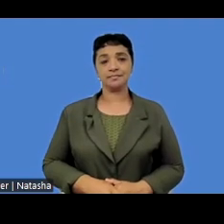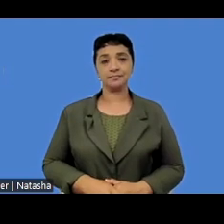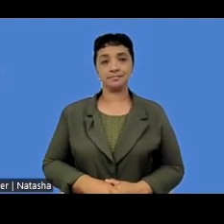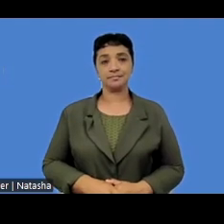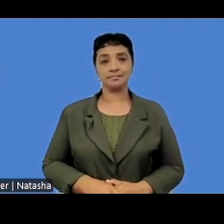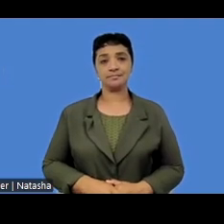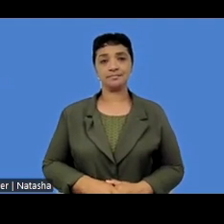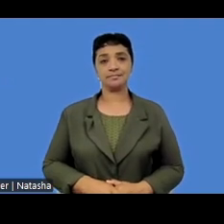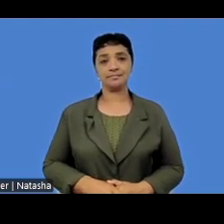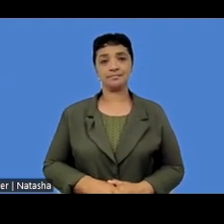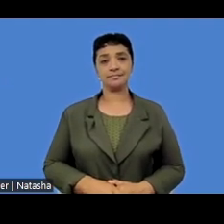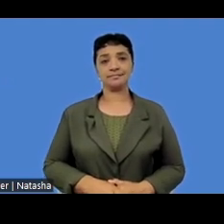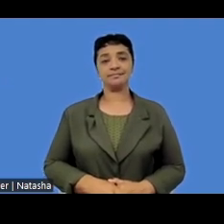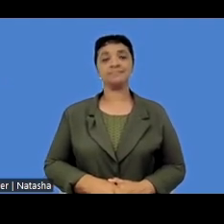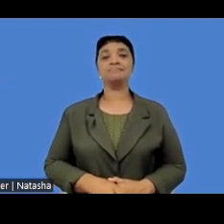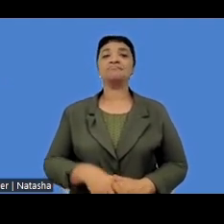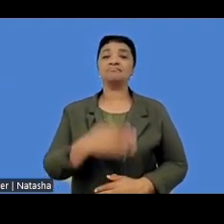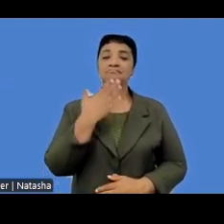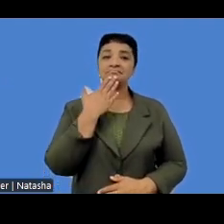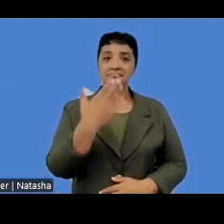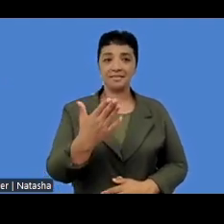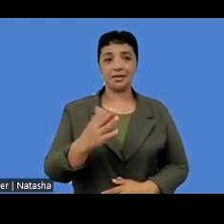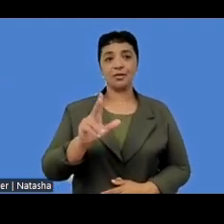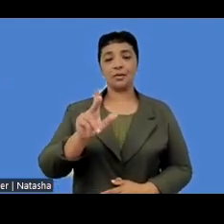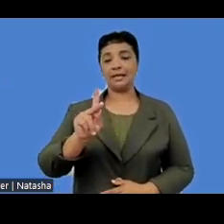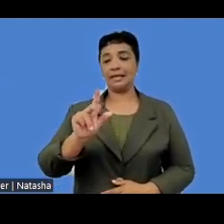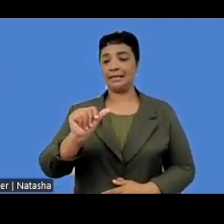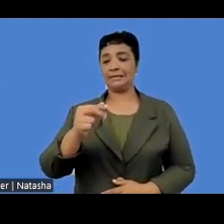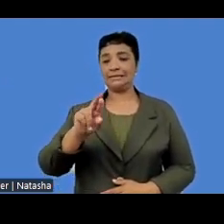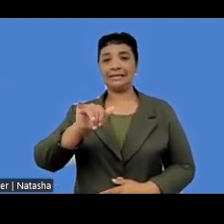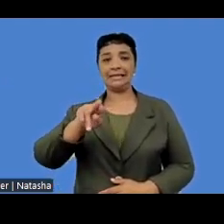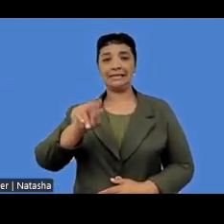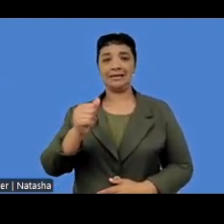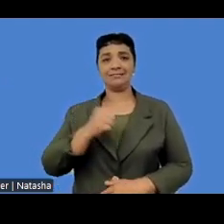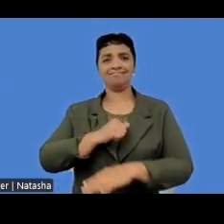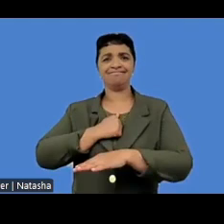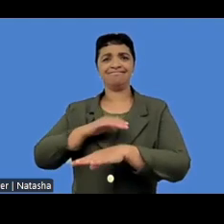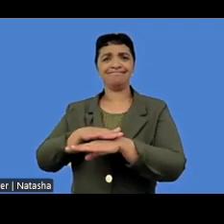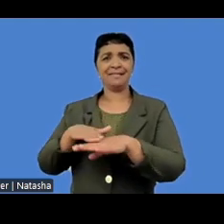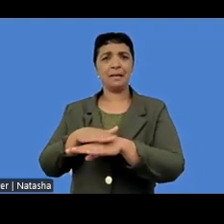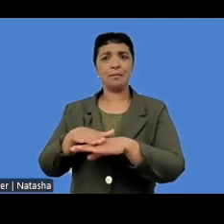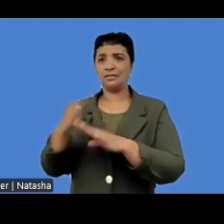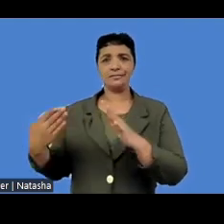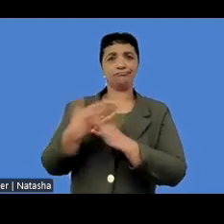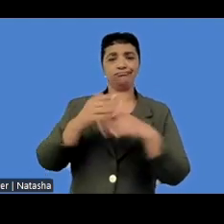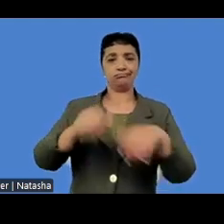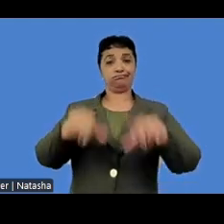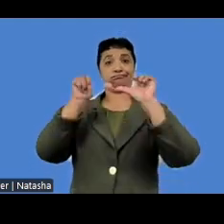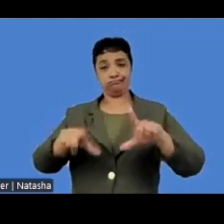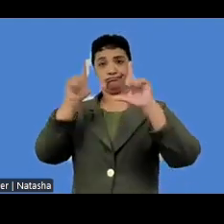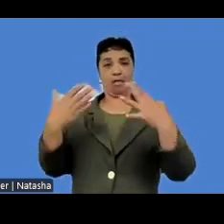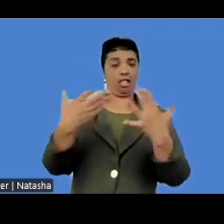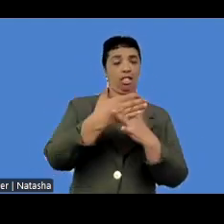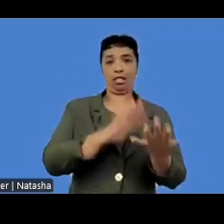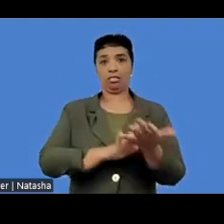Thank you so much, Katharina, and apologies to you and to everyone for the interruptions. Unfortunately,